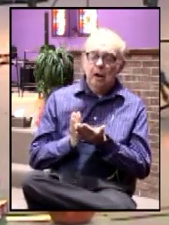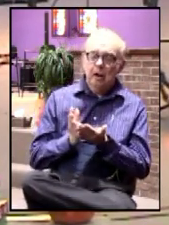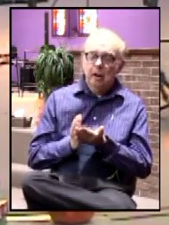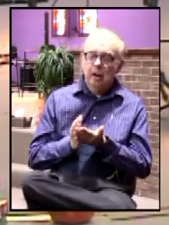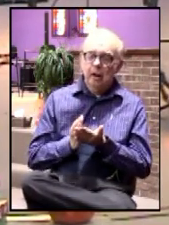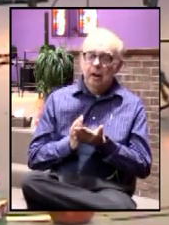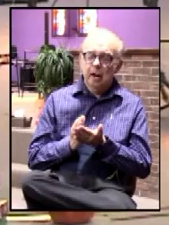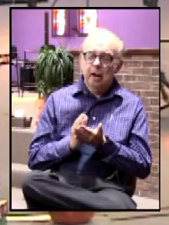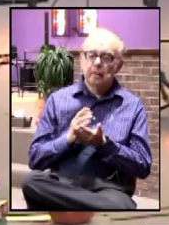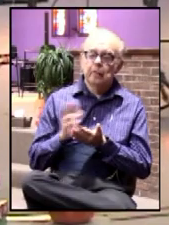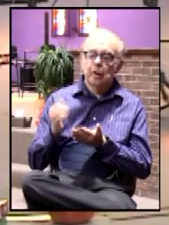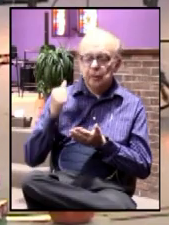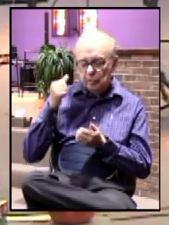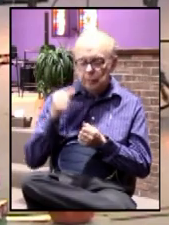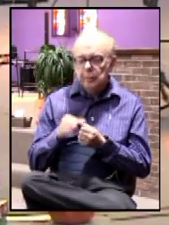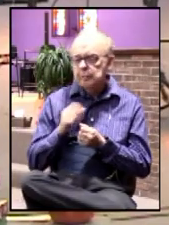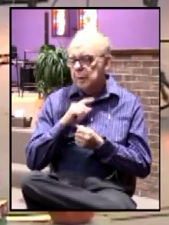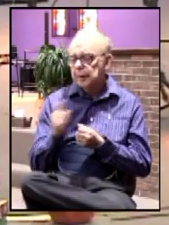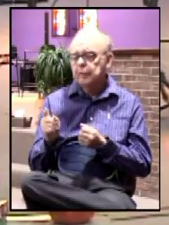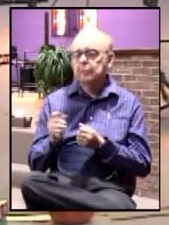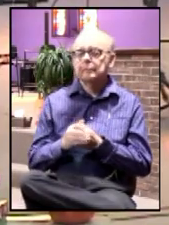And he would remember you.